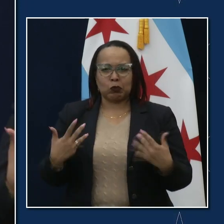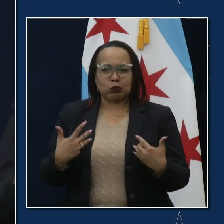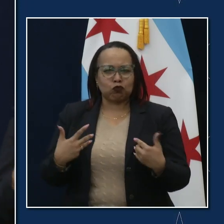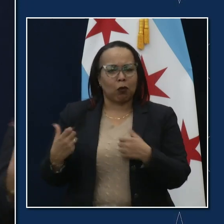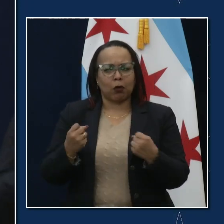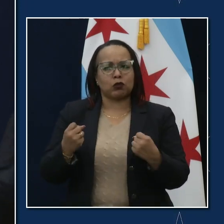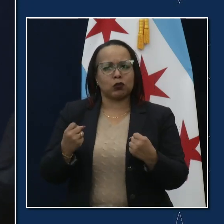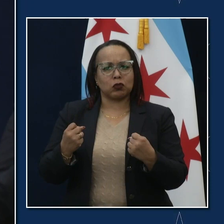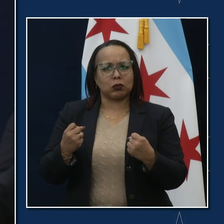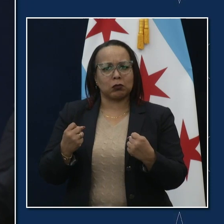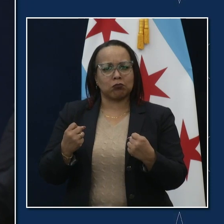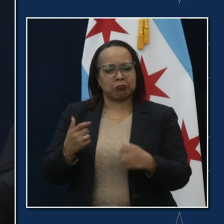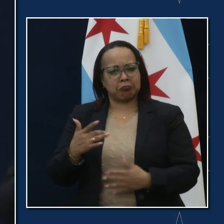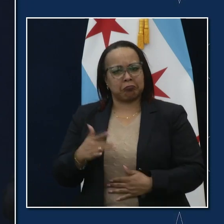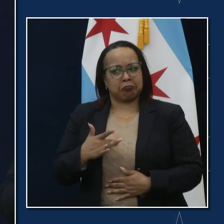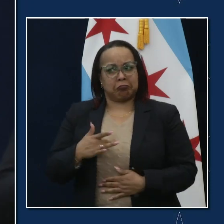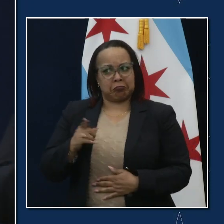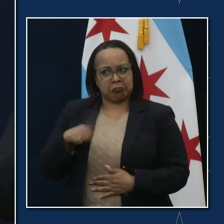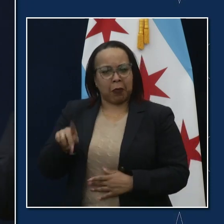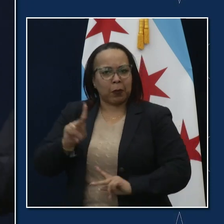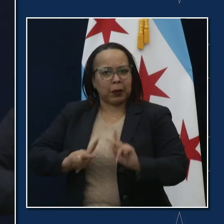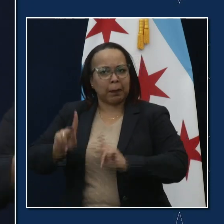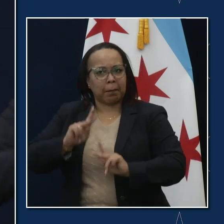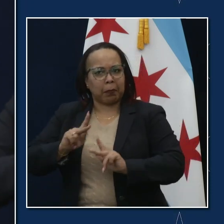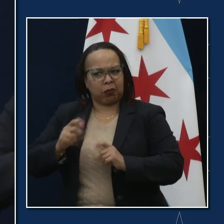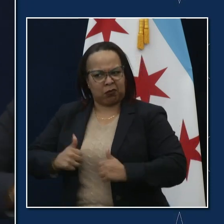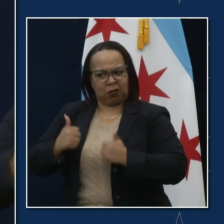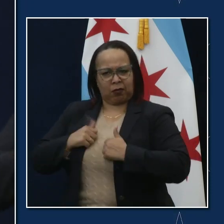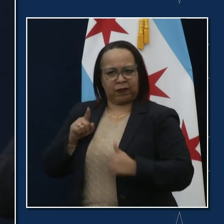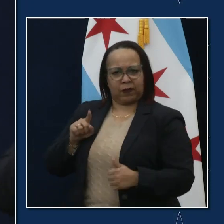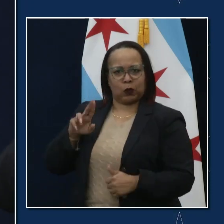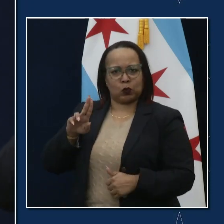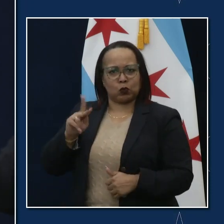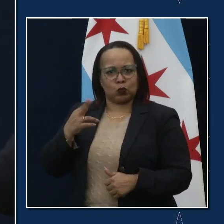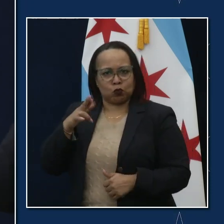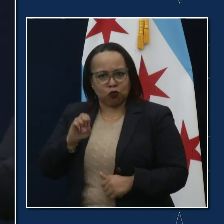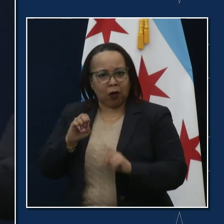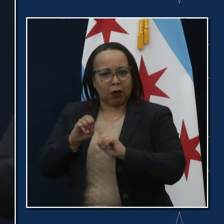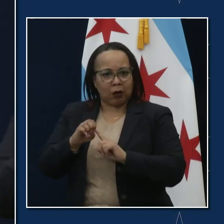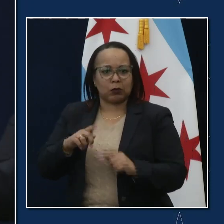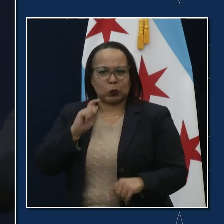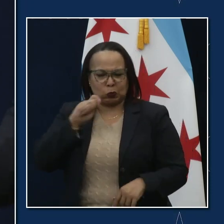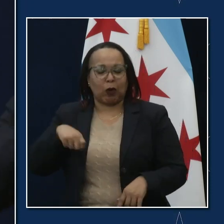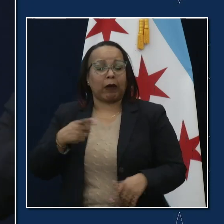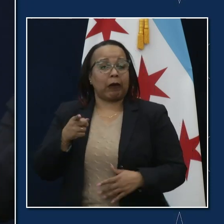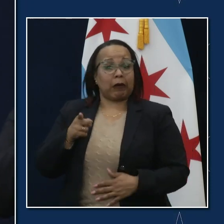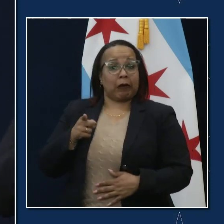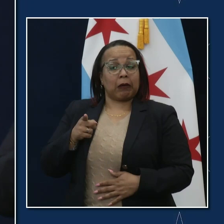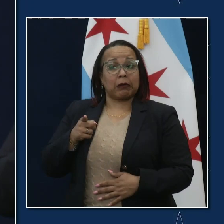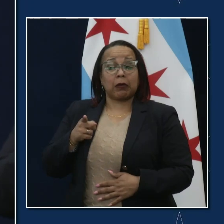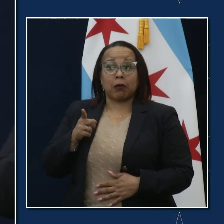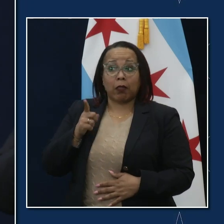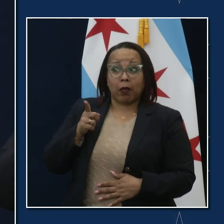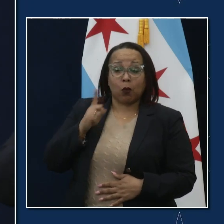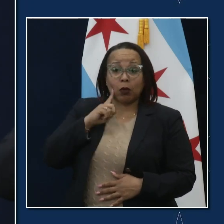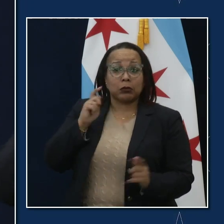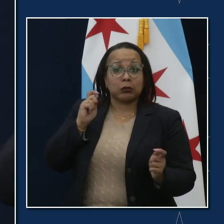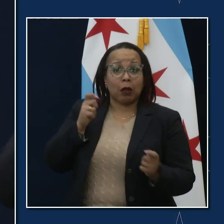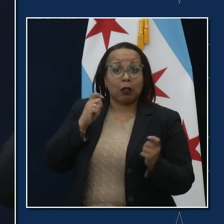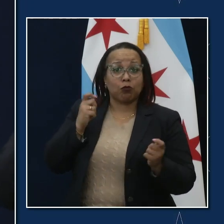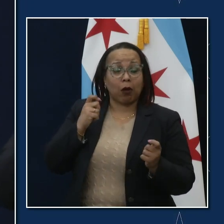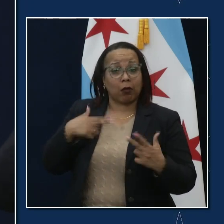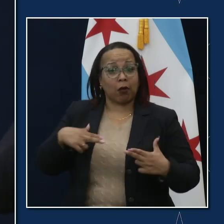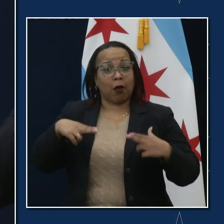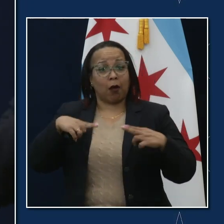resilient spirit of the people in Ukraine. He talked about the fact that maybe people will be celebrating the